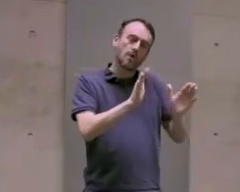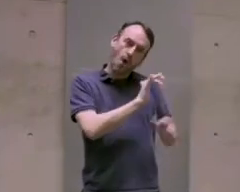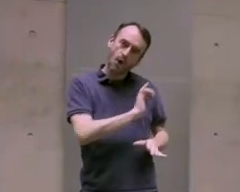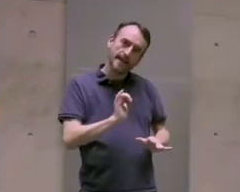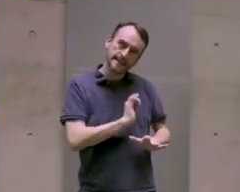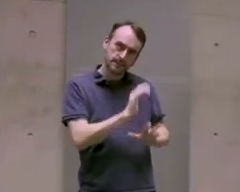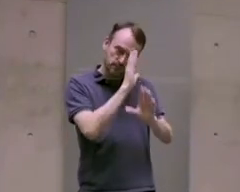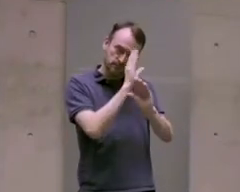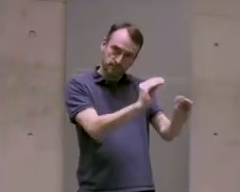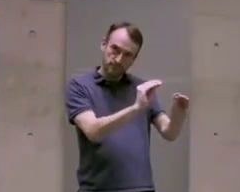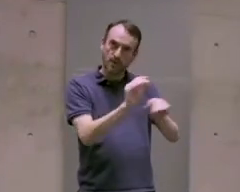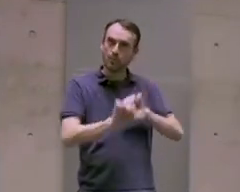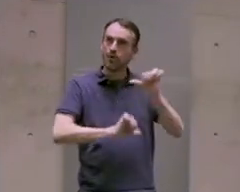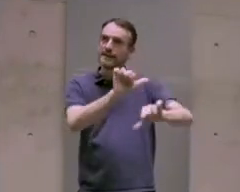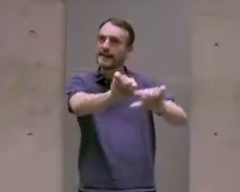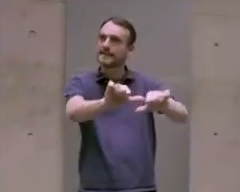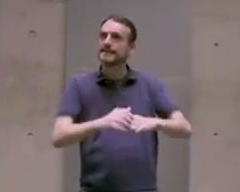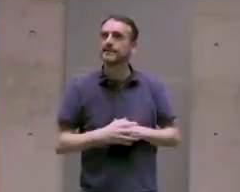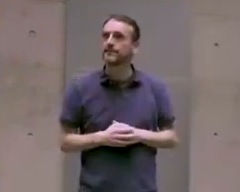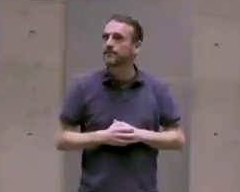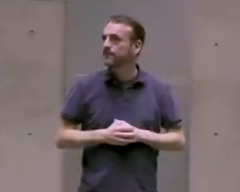Got some hands over here.